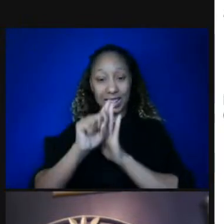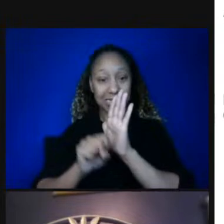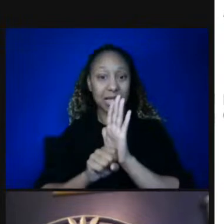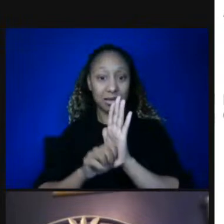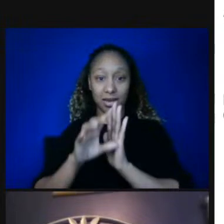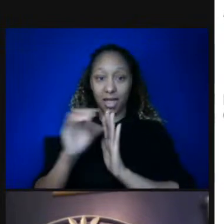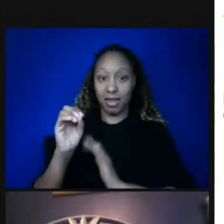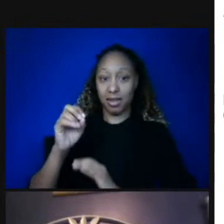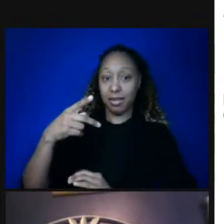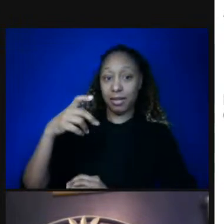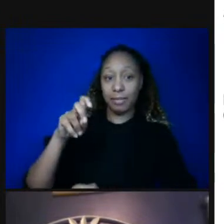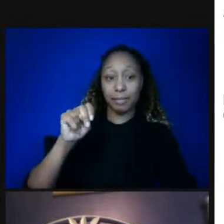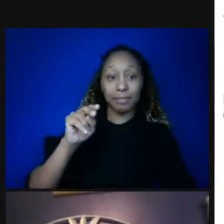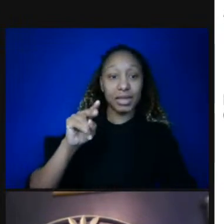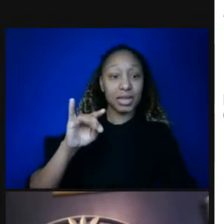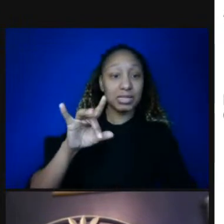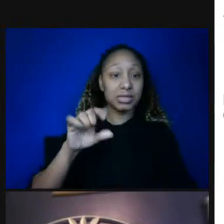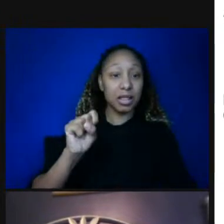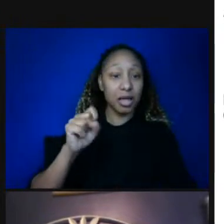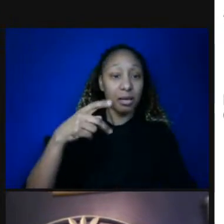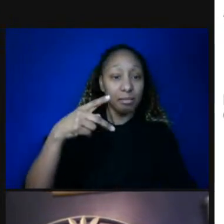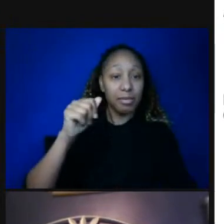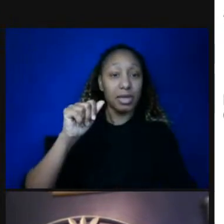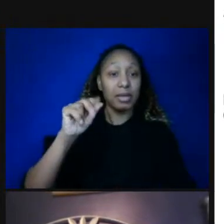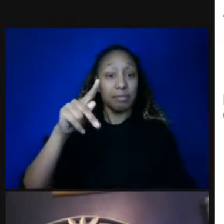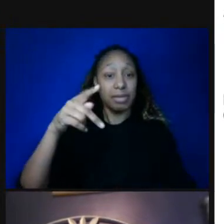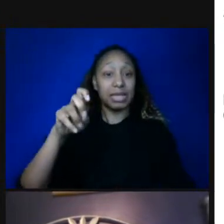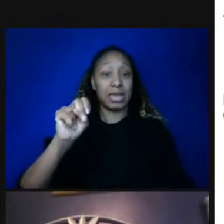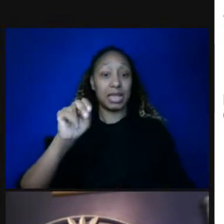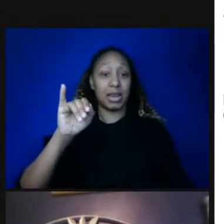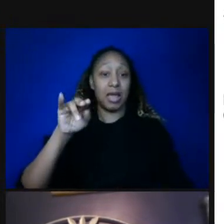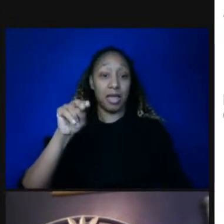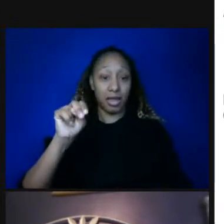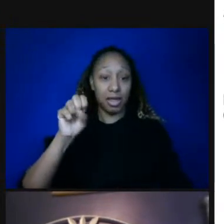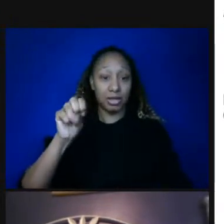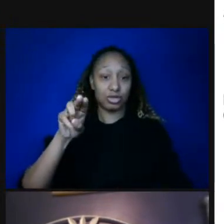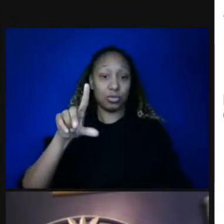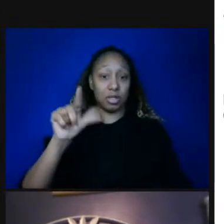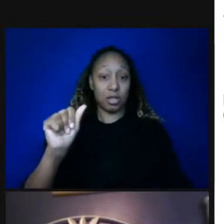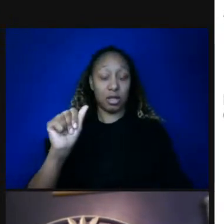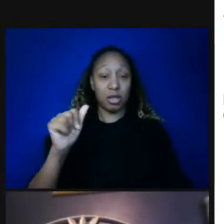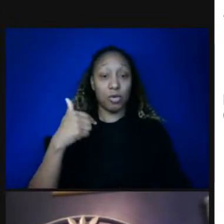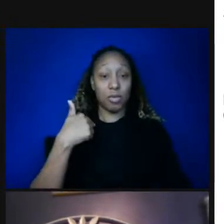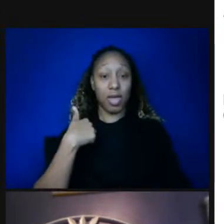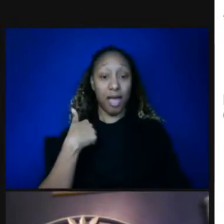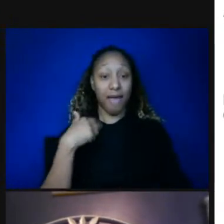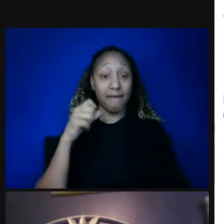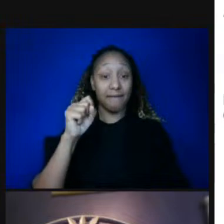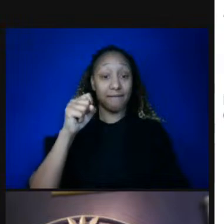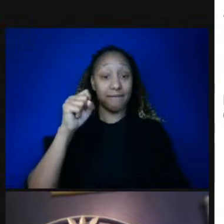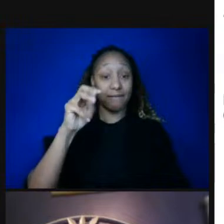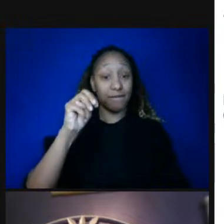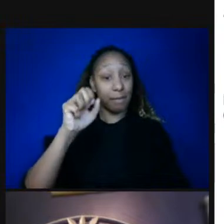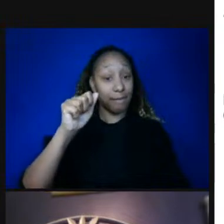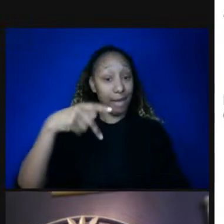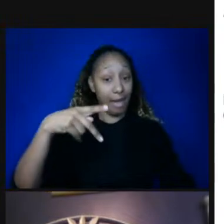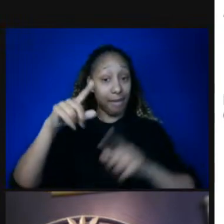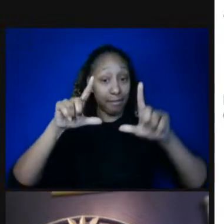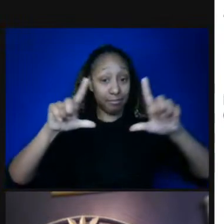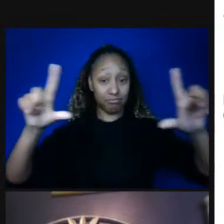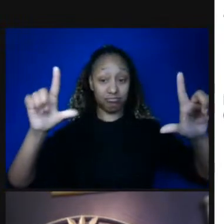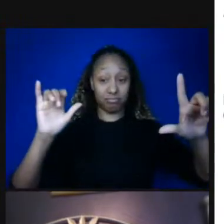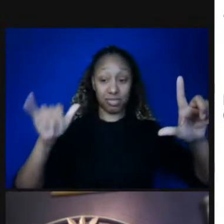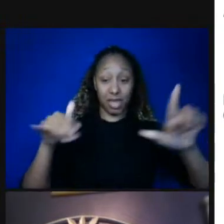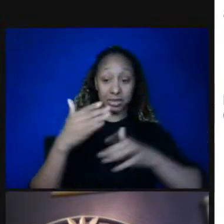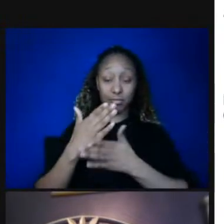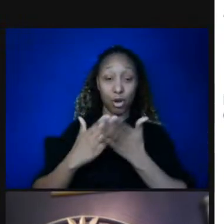Peninsula. So we have a map that's here of Delmarva Peninsula. So peninsula is a jut of land